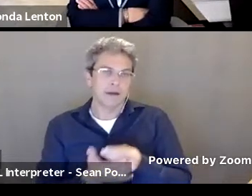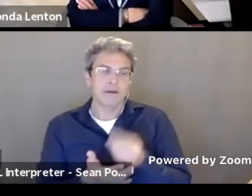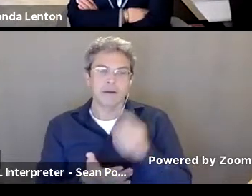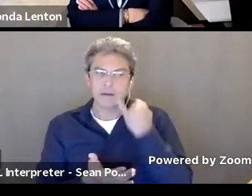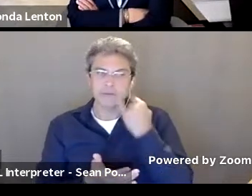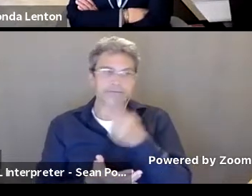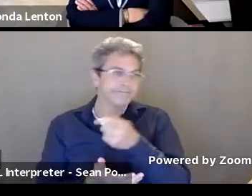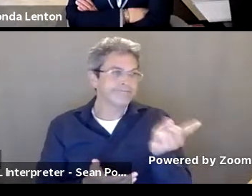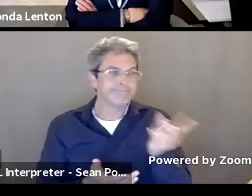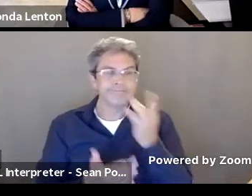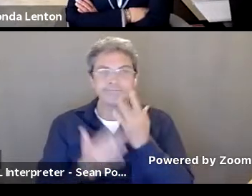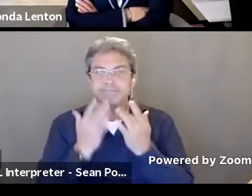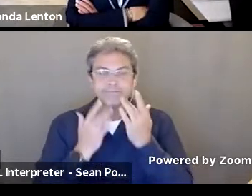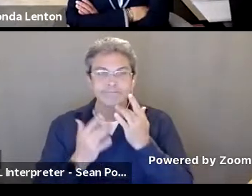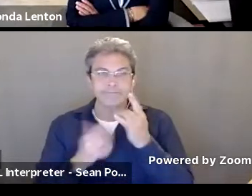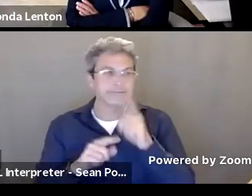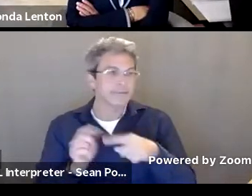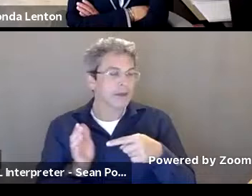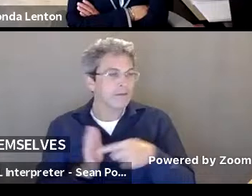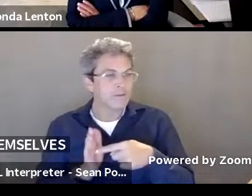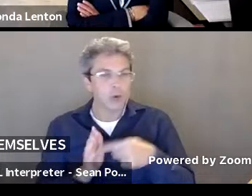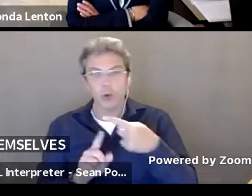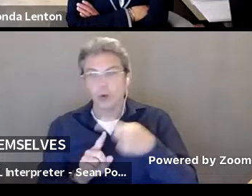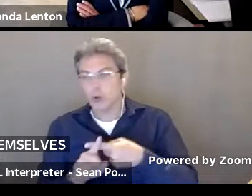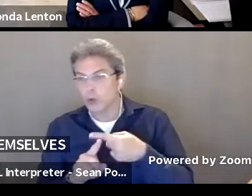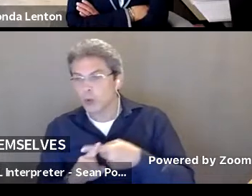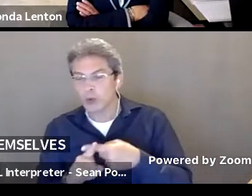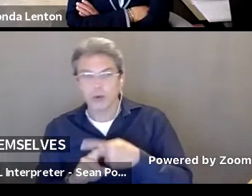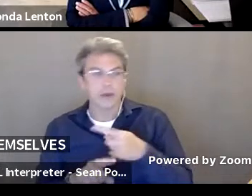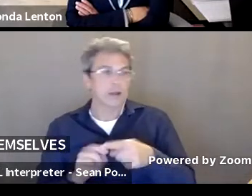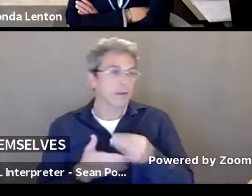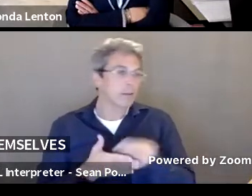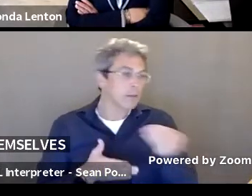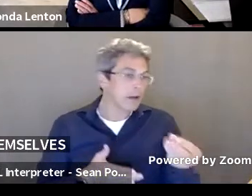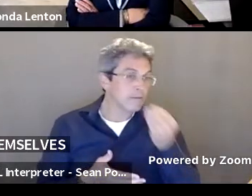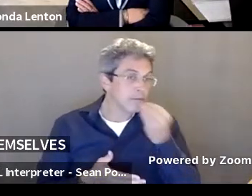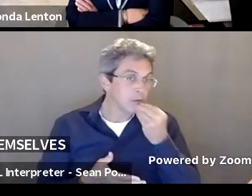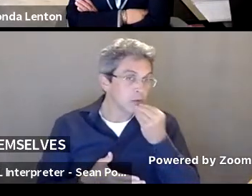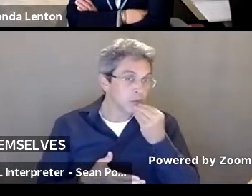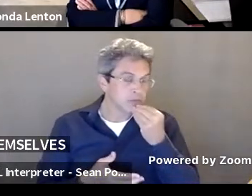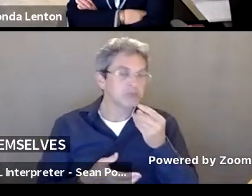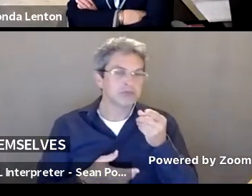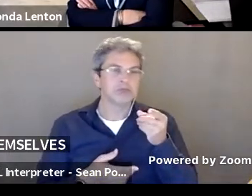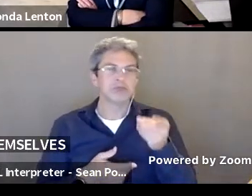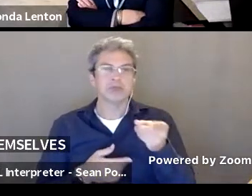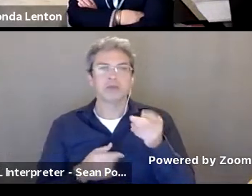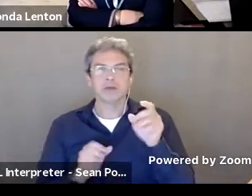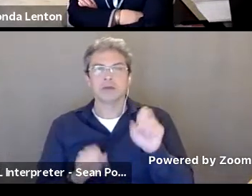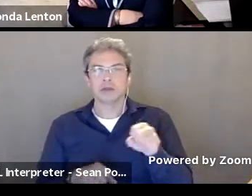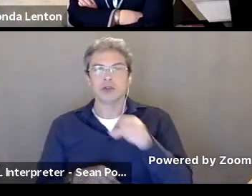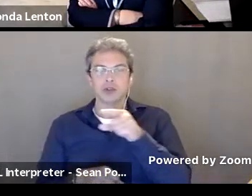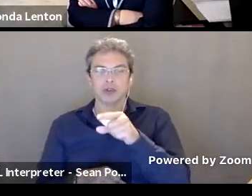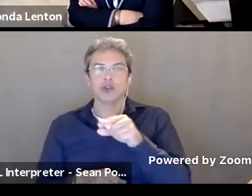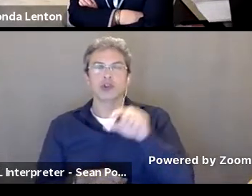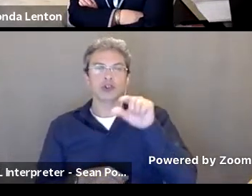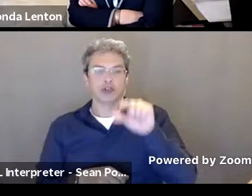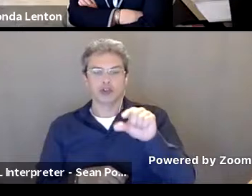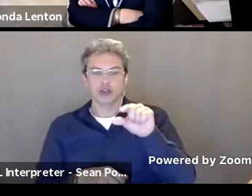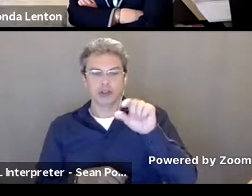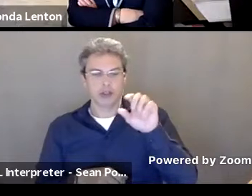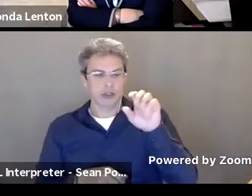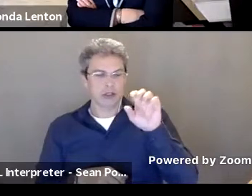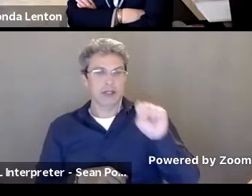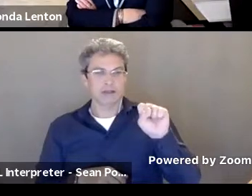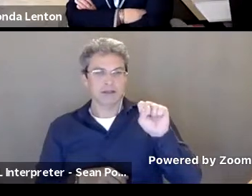straits of not being able to pay rent or purchase food. That's available through the Faculty of Graduate Studies. The